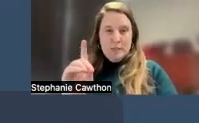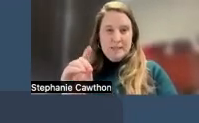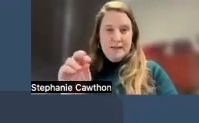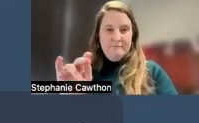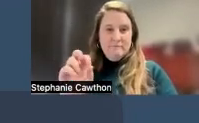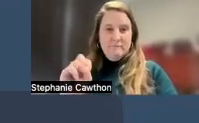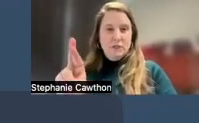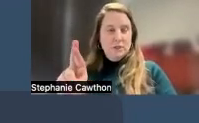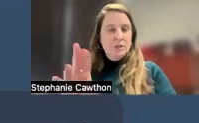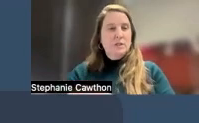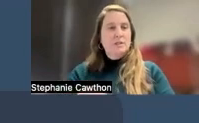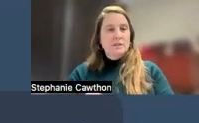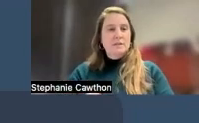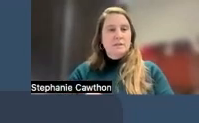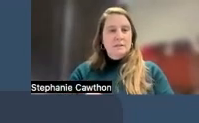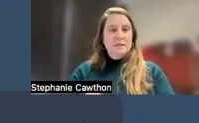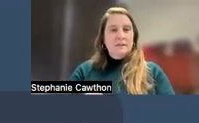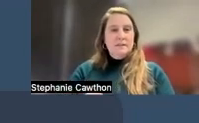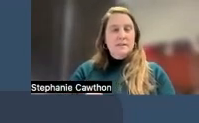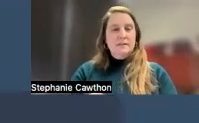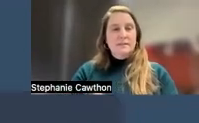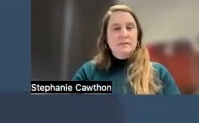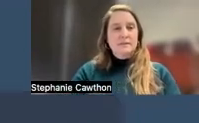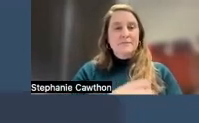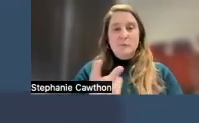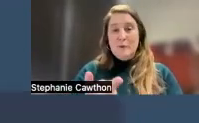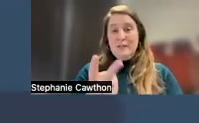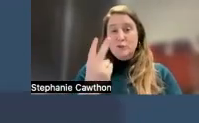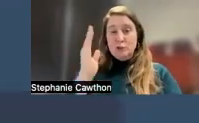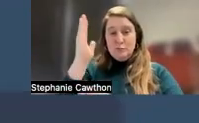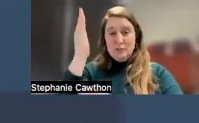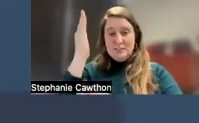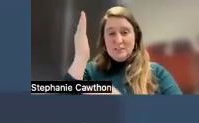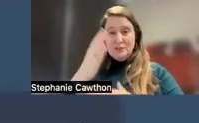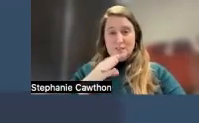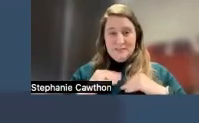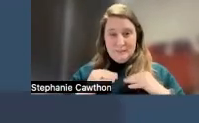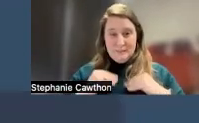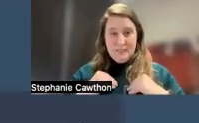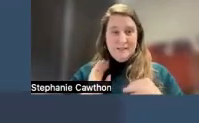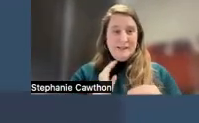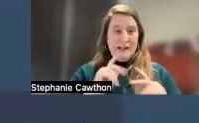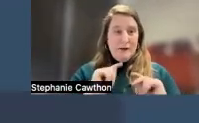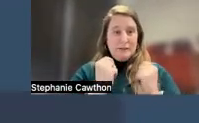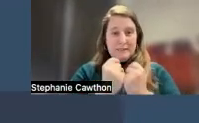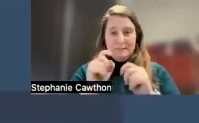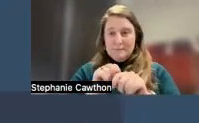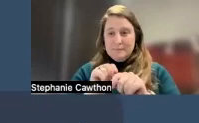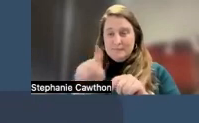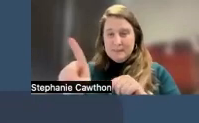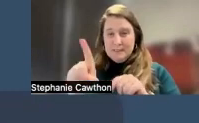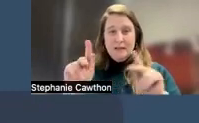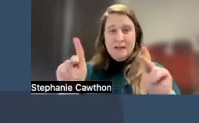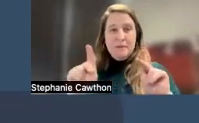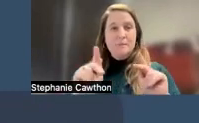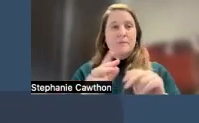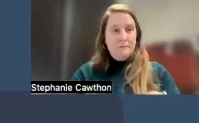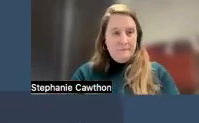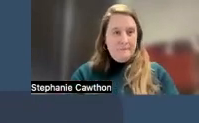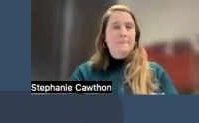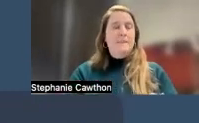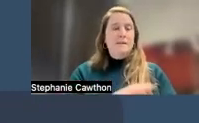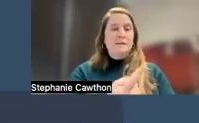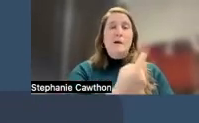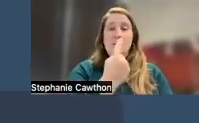Association, and that's in Denver, Colorado this year. We have two presentations that have been accepted that our